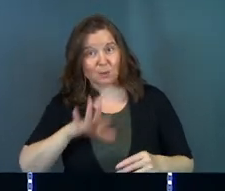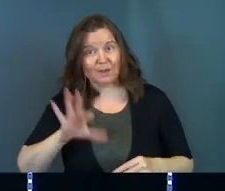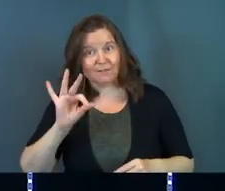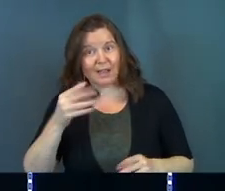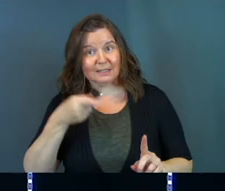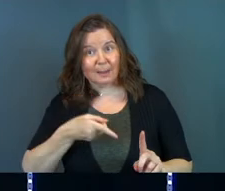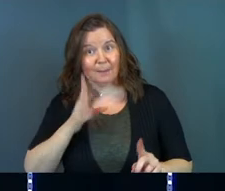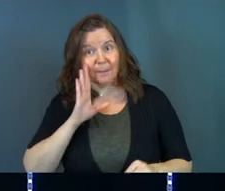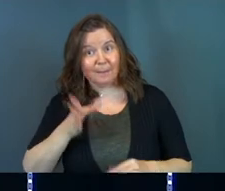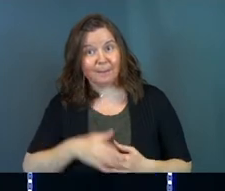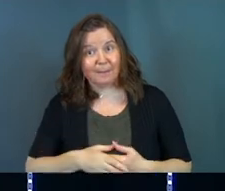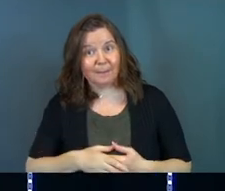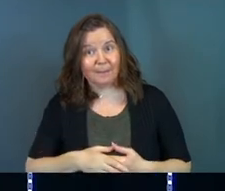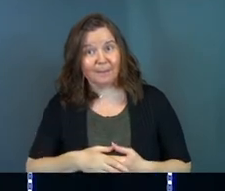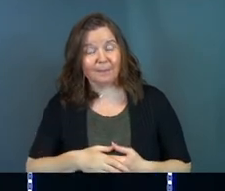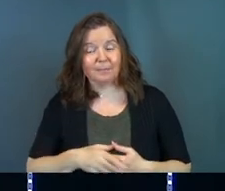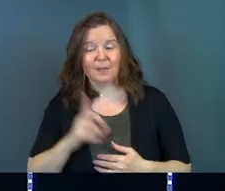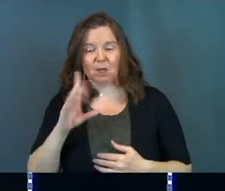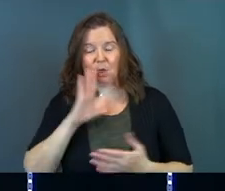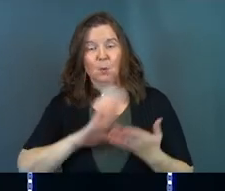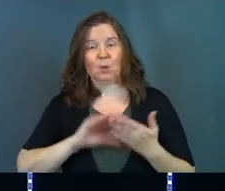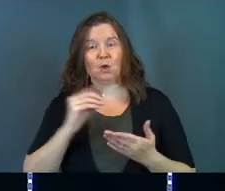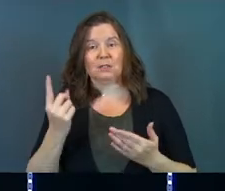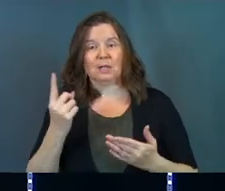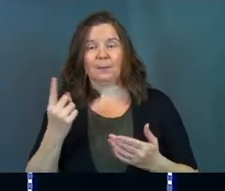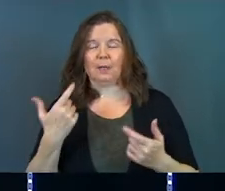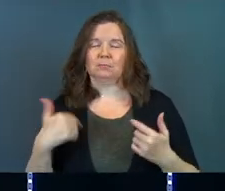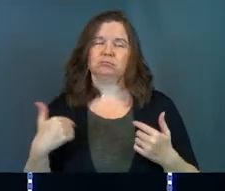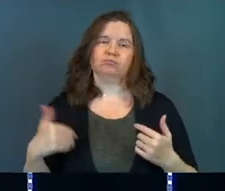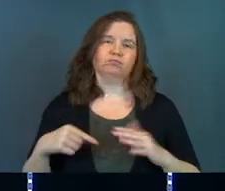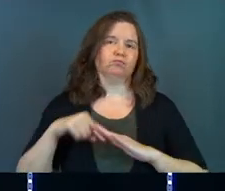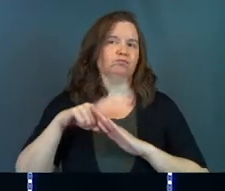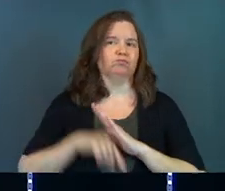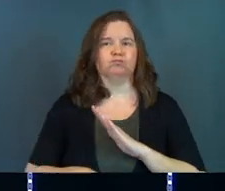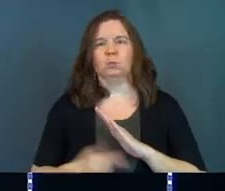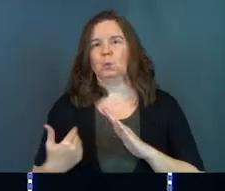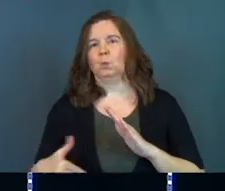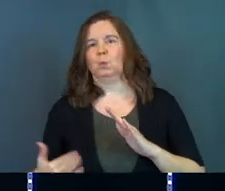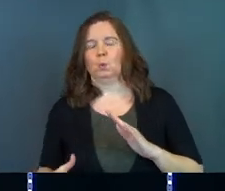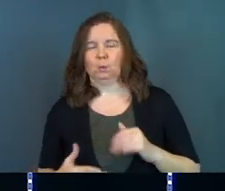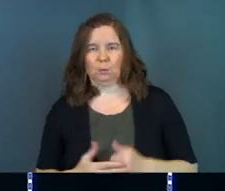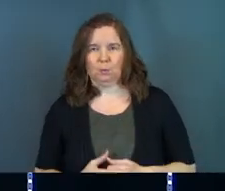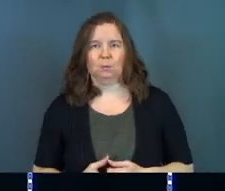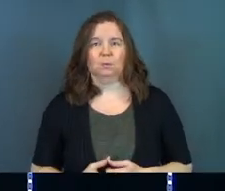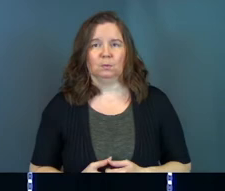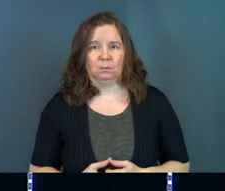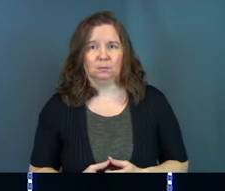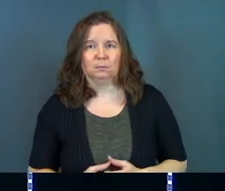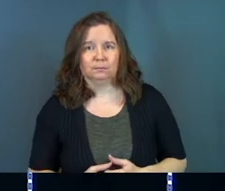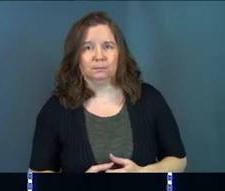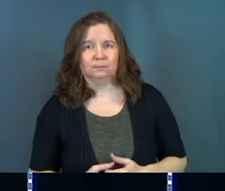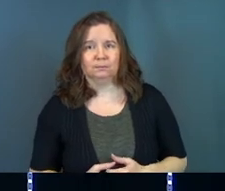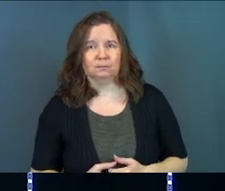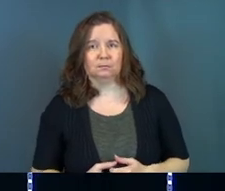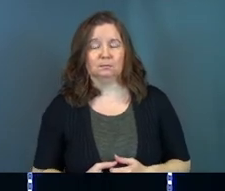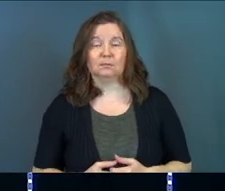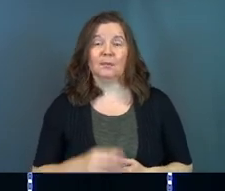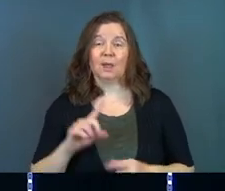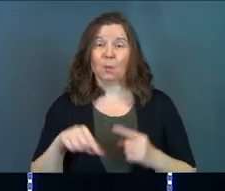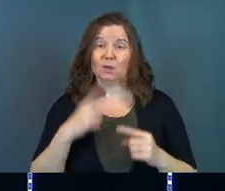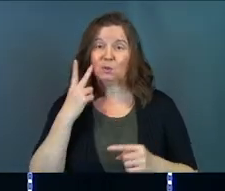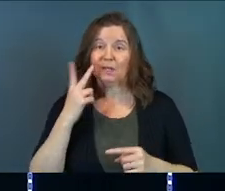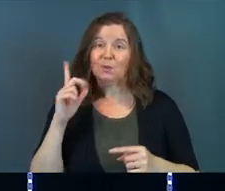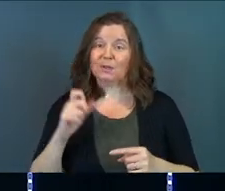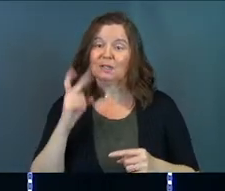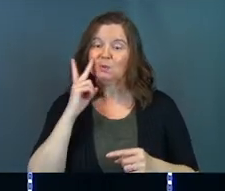will find him. And you'll learn something much deeper than you ever bargained for. And we need to